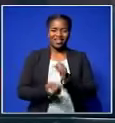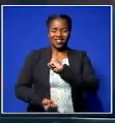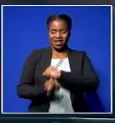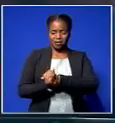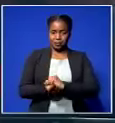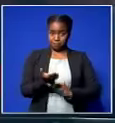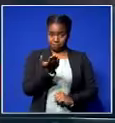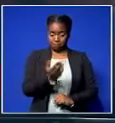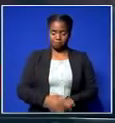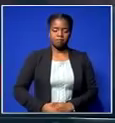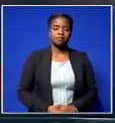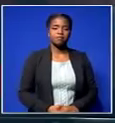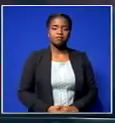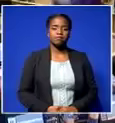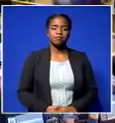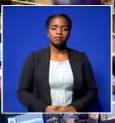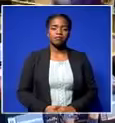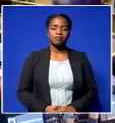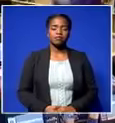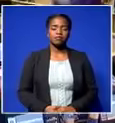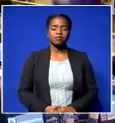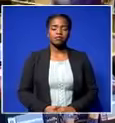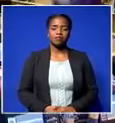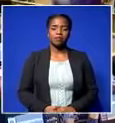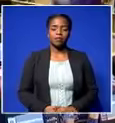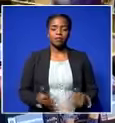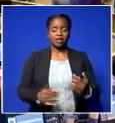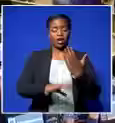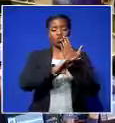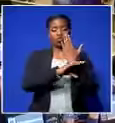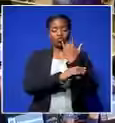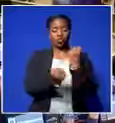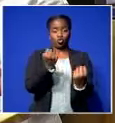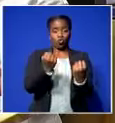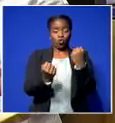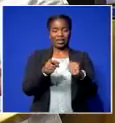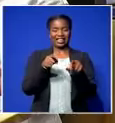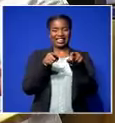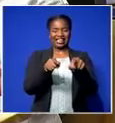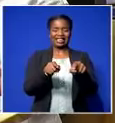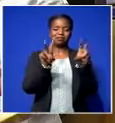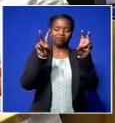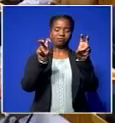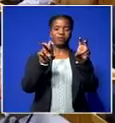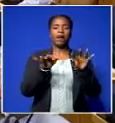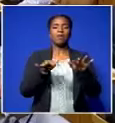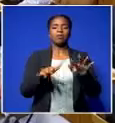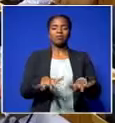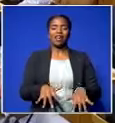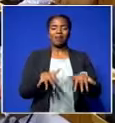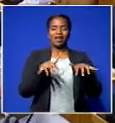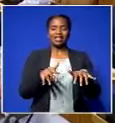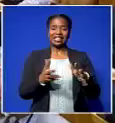Aaron Bates has the story. It's known as the People's Parliament. Yet, to